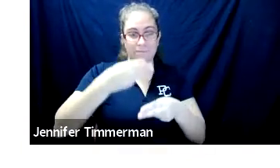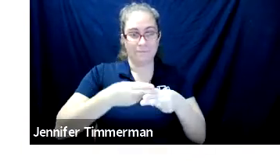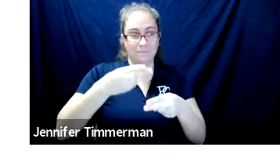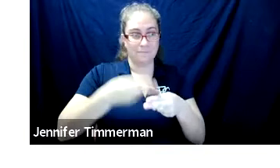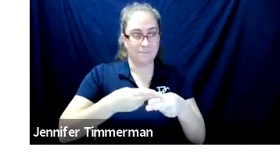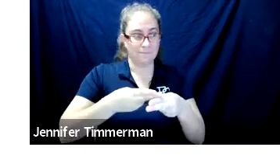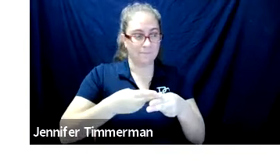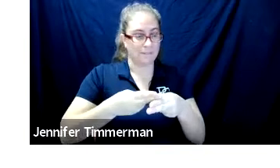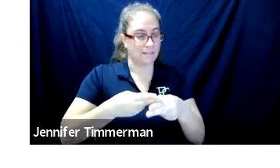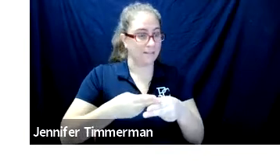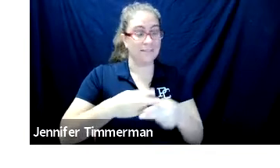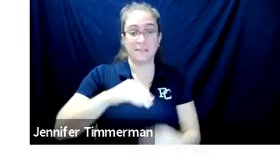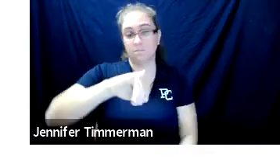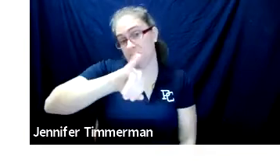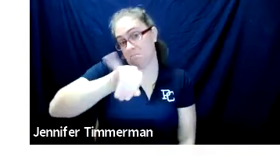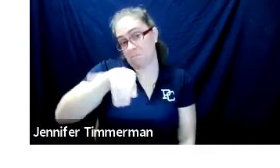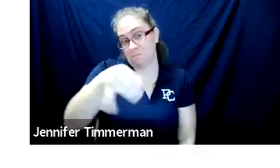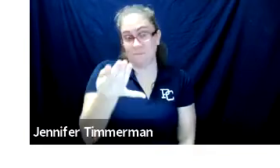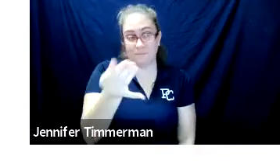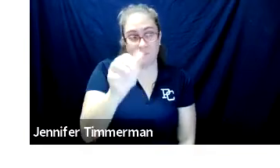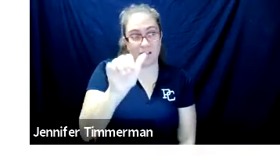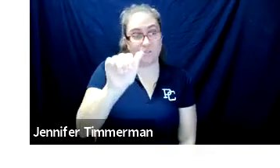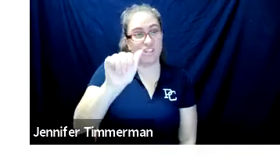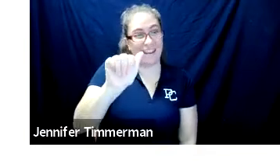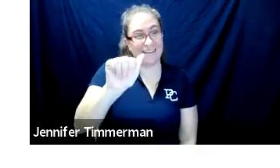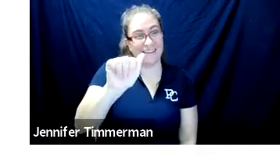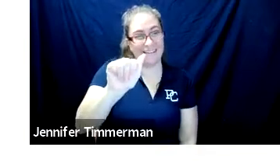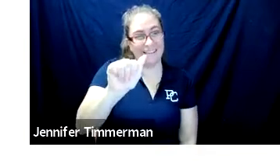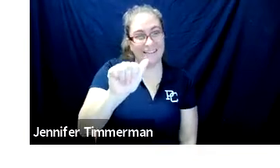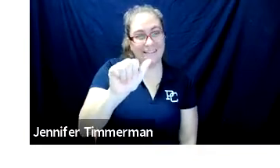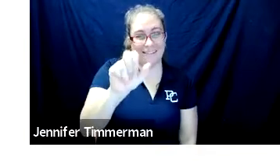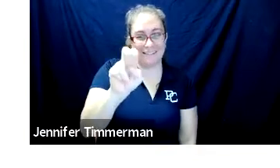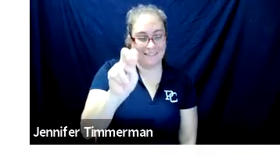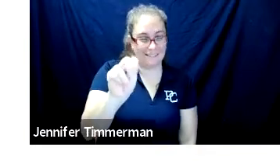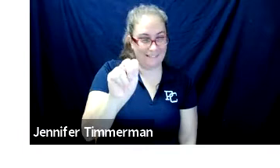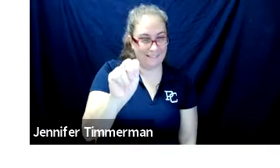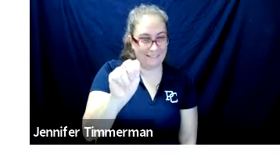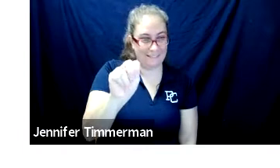name is, I'll do Jane.